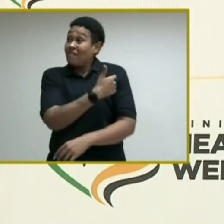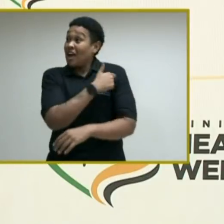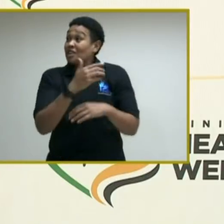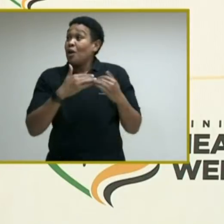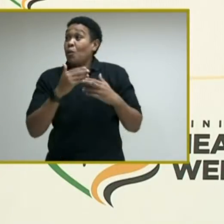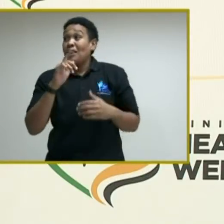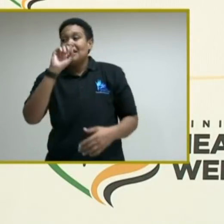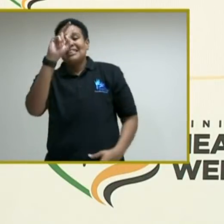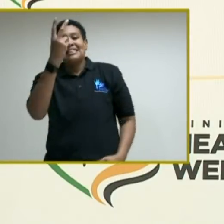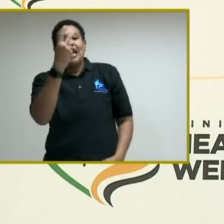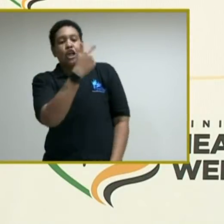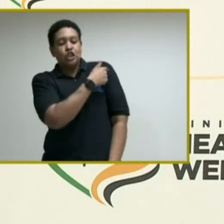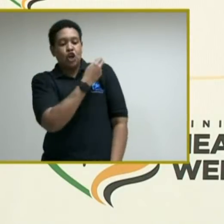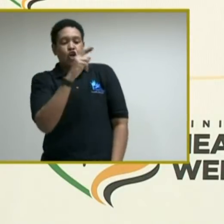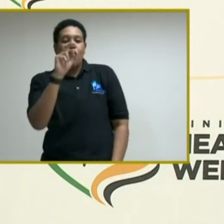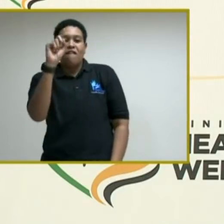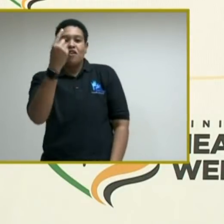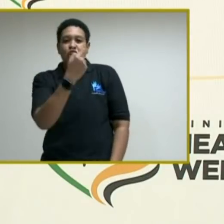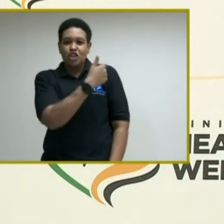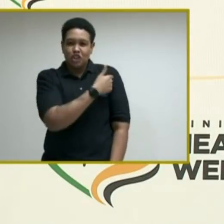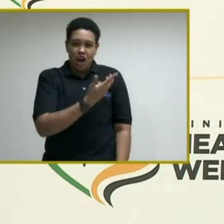second dose or first dose.